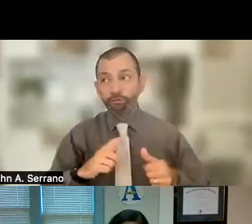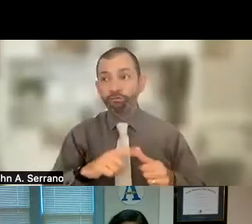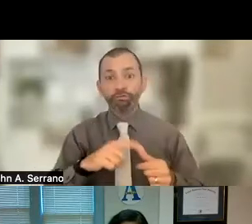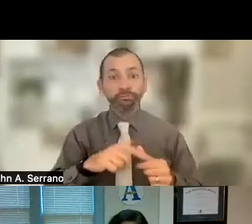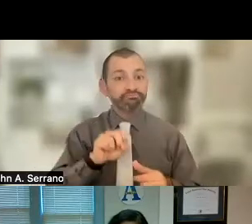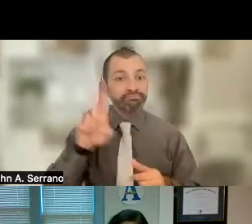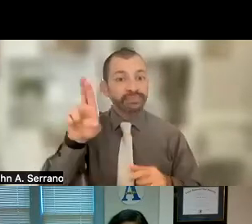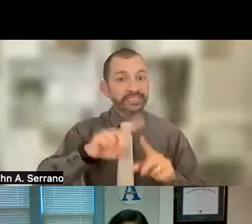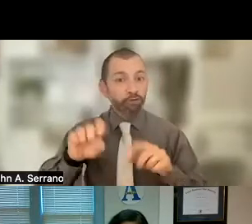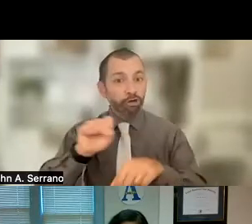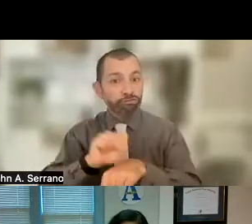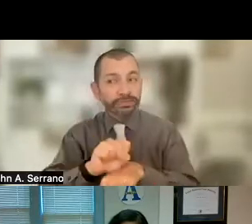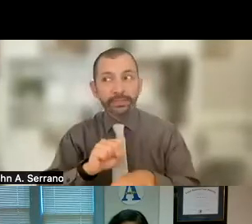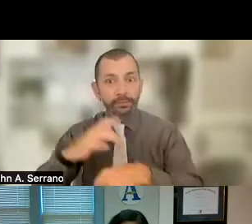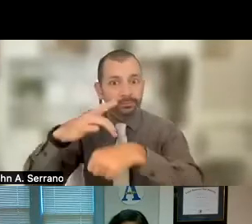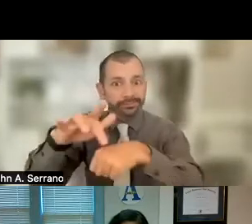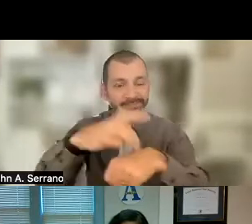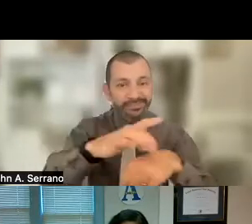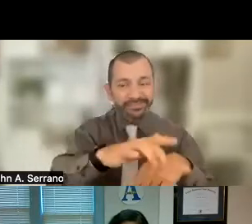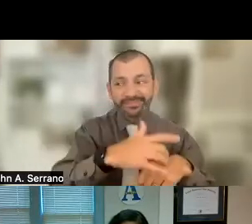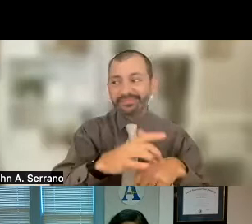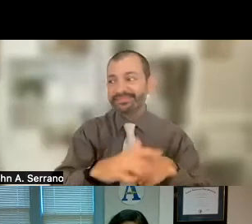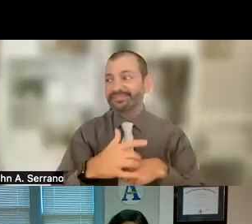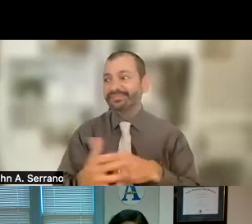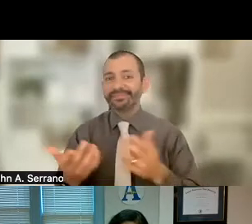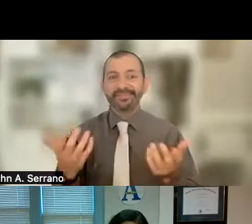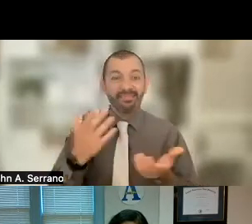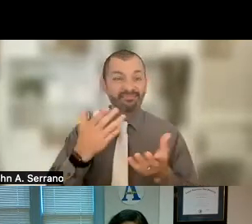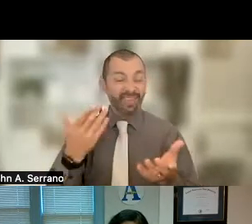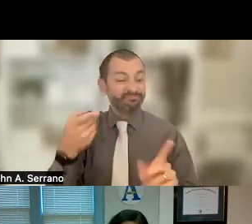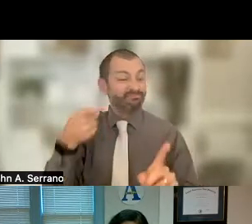Also seeing challenges in substitute teachers, people being burnt out,